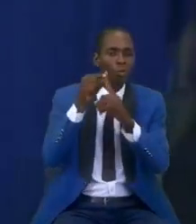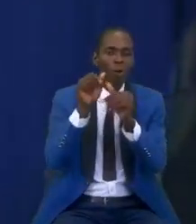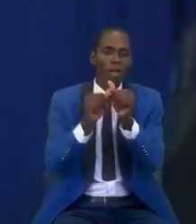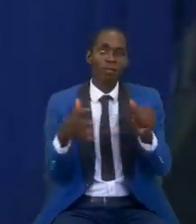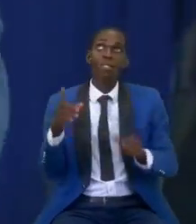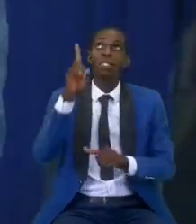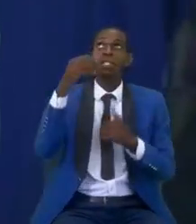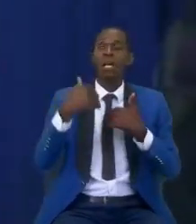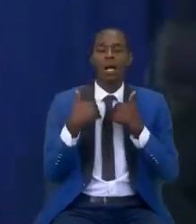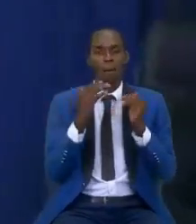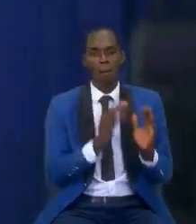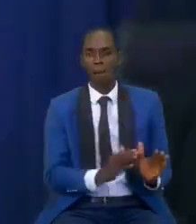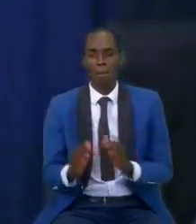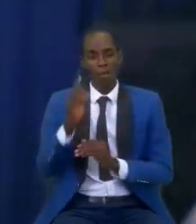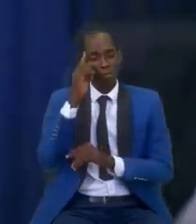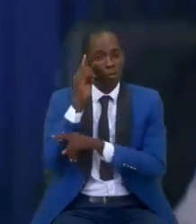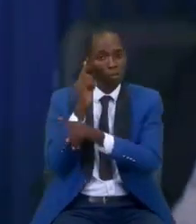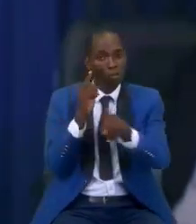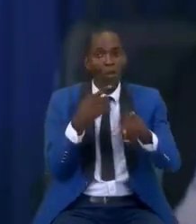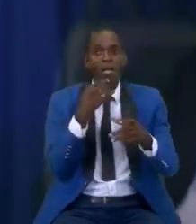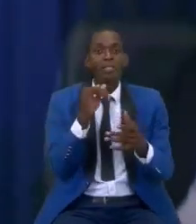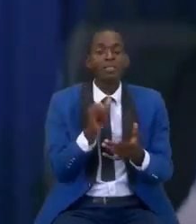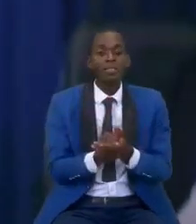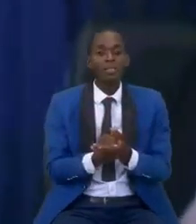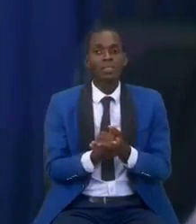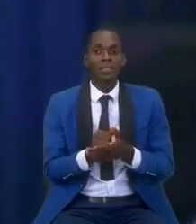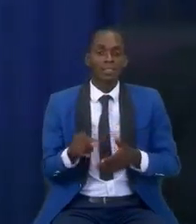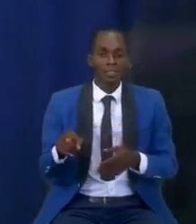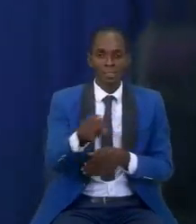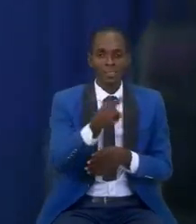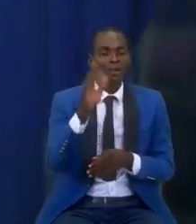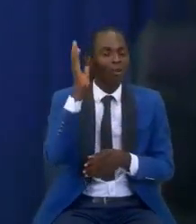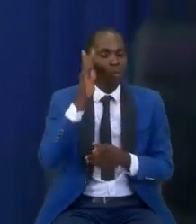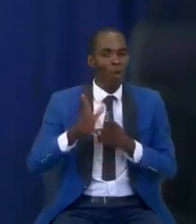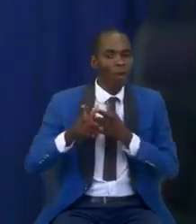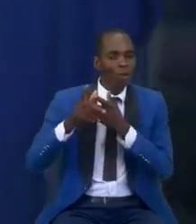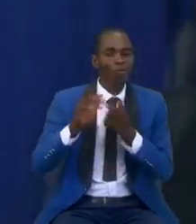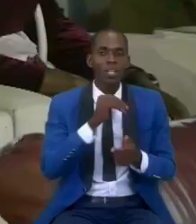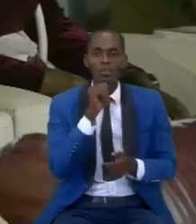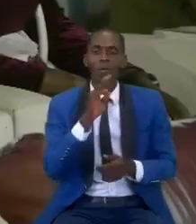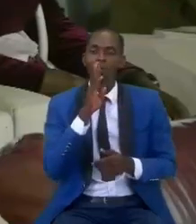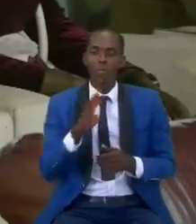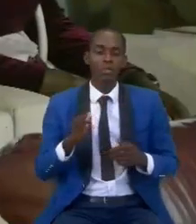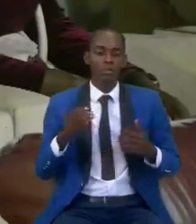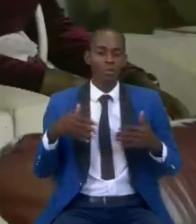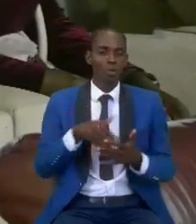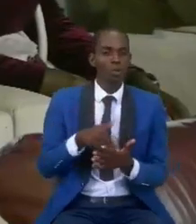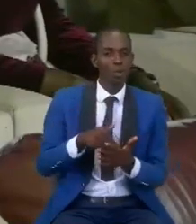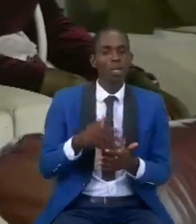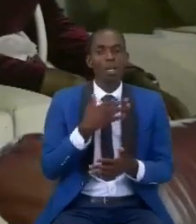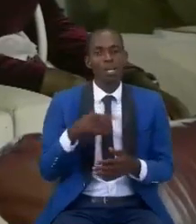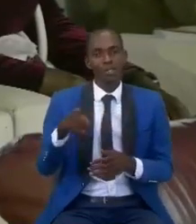shall run and not be weary, and they shall walk and they shall not faint. Somebody shout amen.